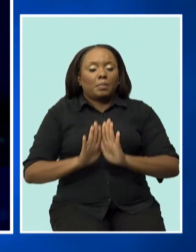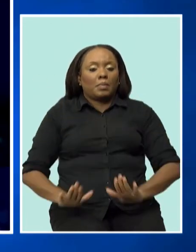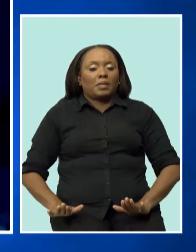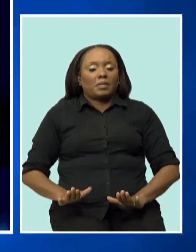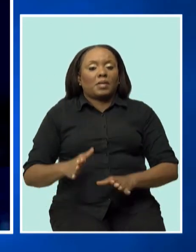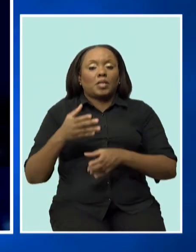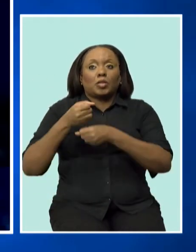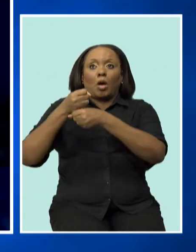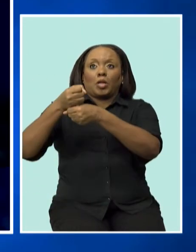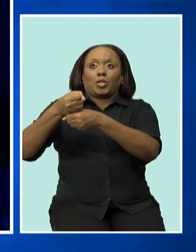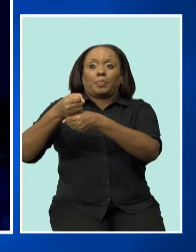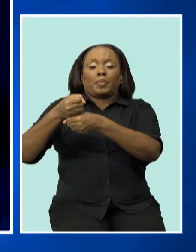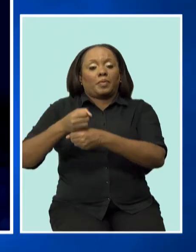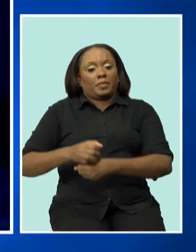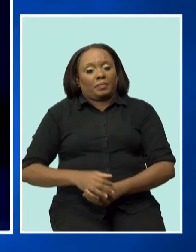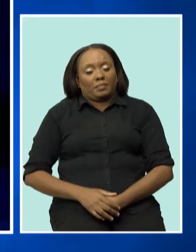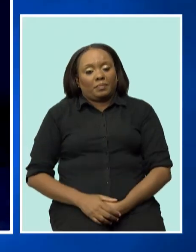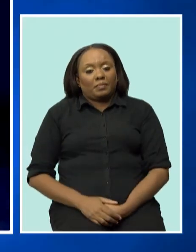pleased at